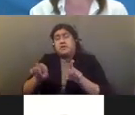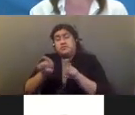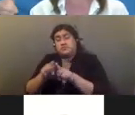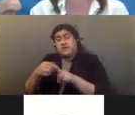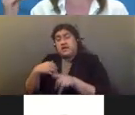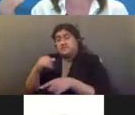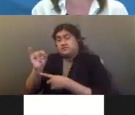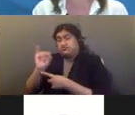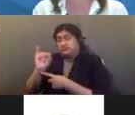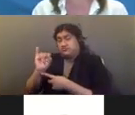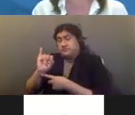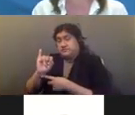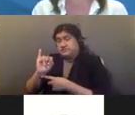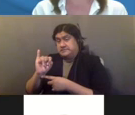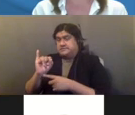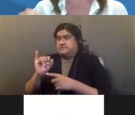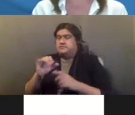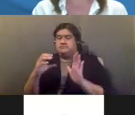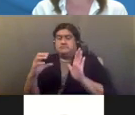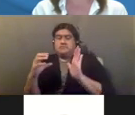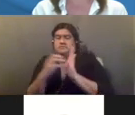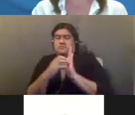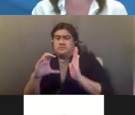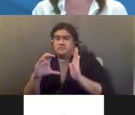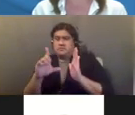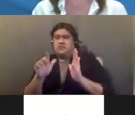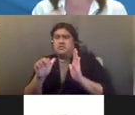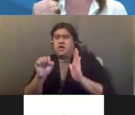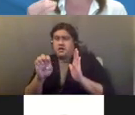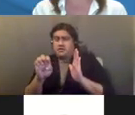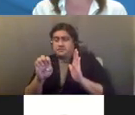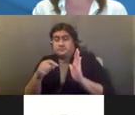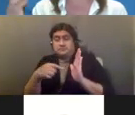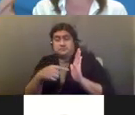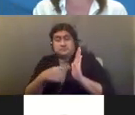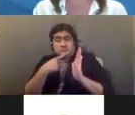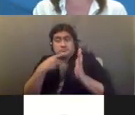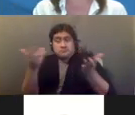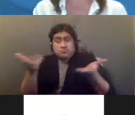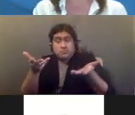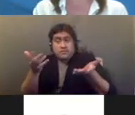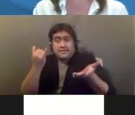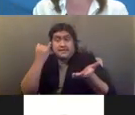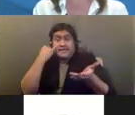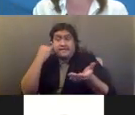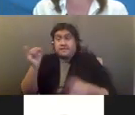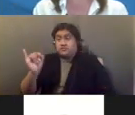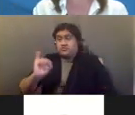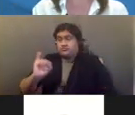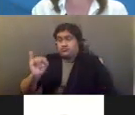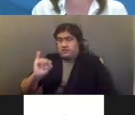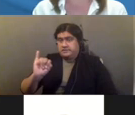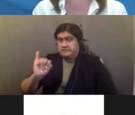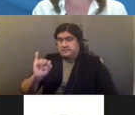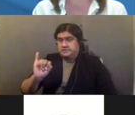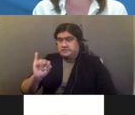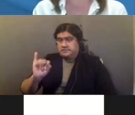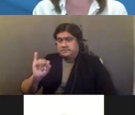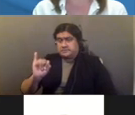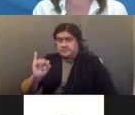clause that states that if a service is covered by an insurance for any